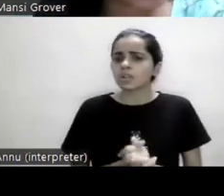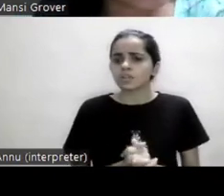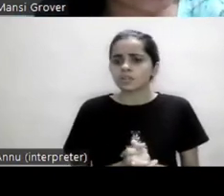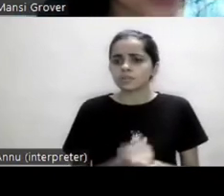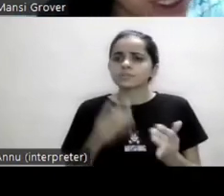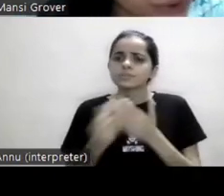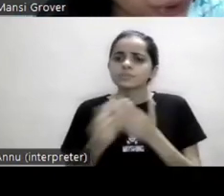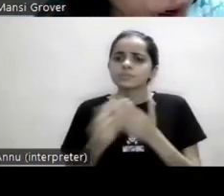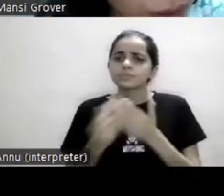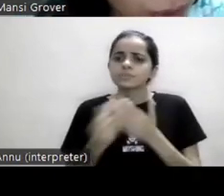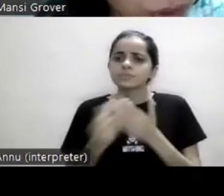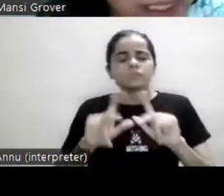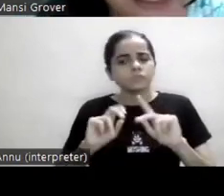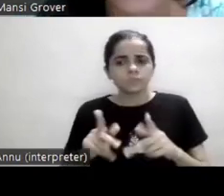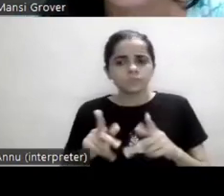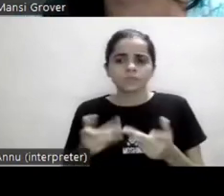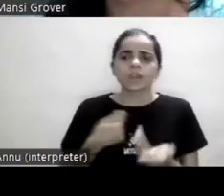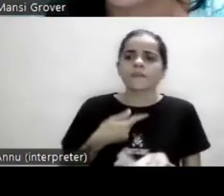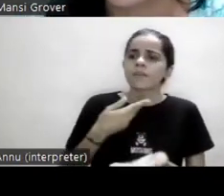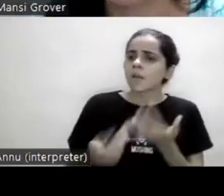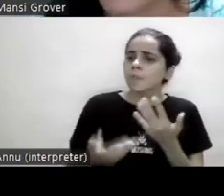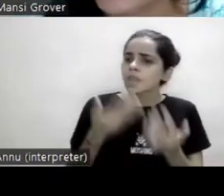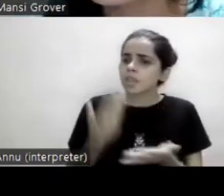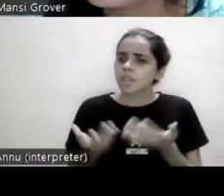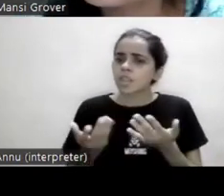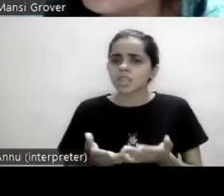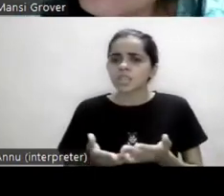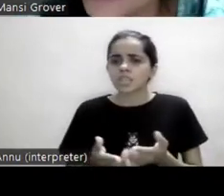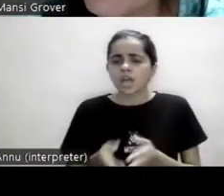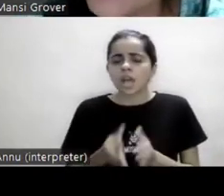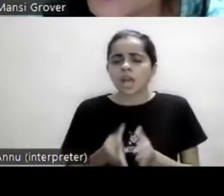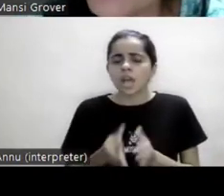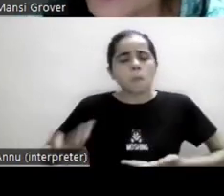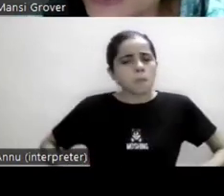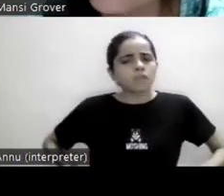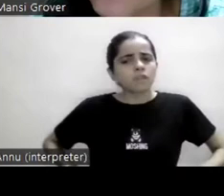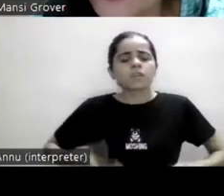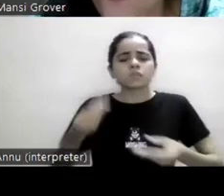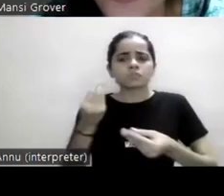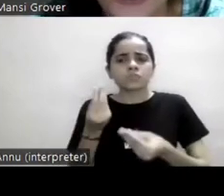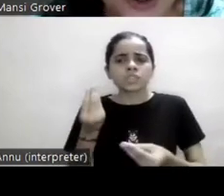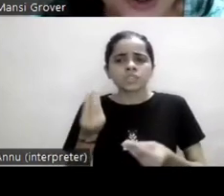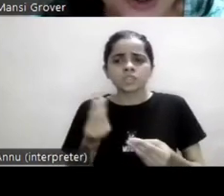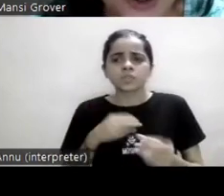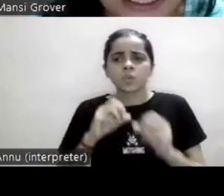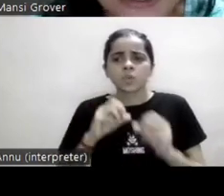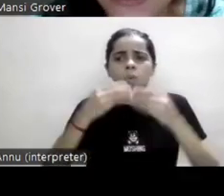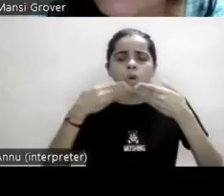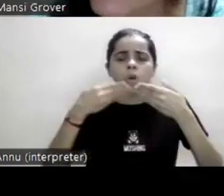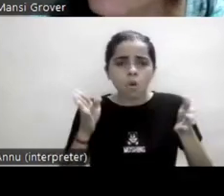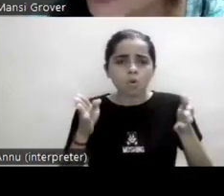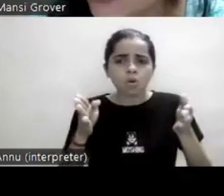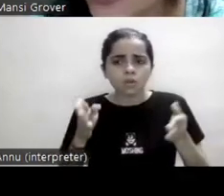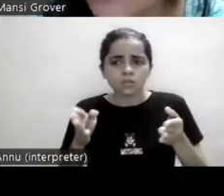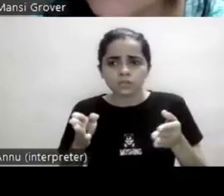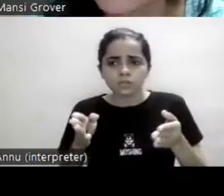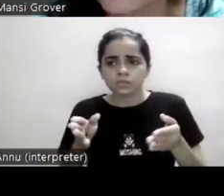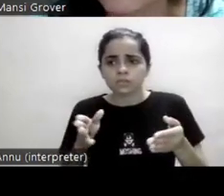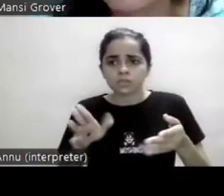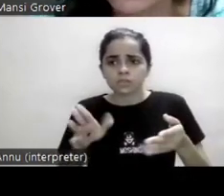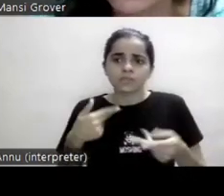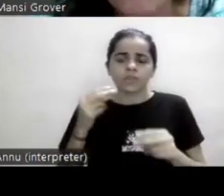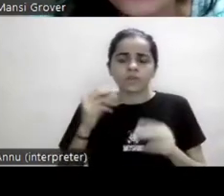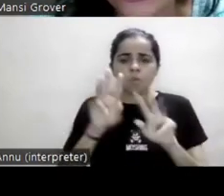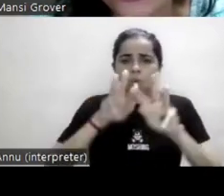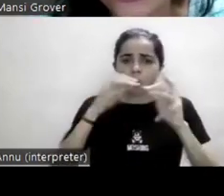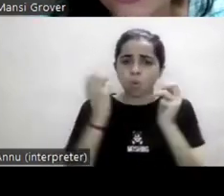it's okay, you know, we need to talk about these things in a very candid manner. Sometimes, you know, we need to be open about these things. When we are doing a workshop,